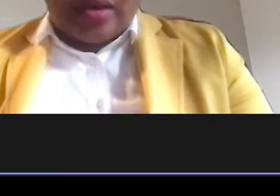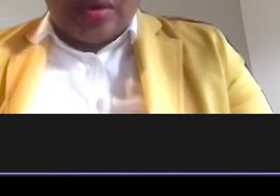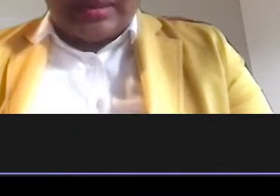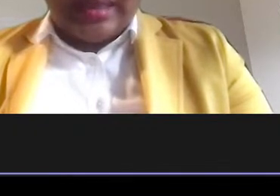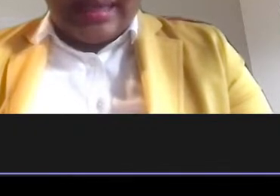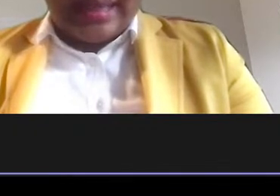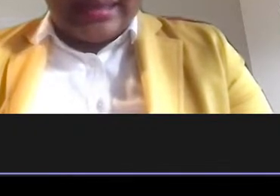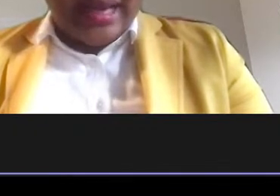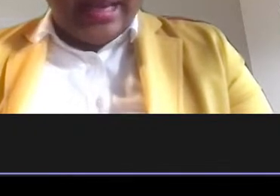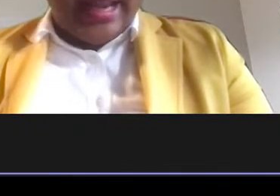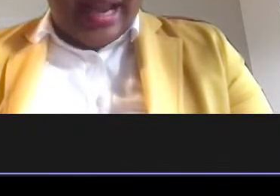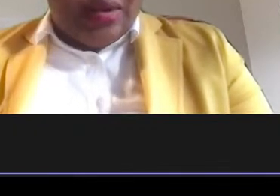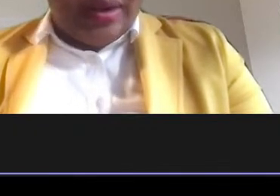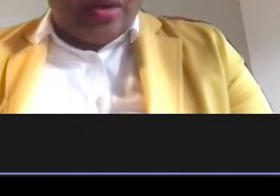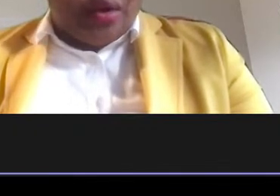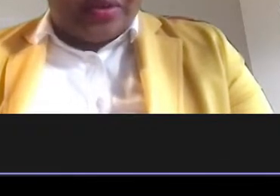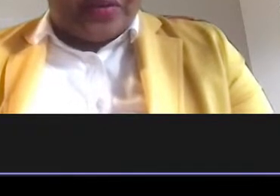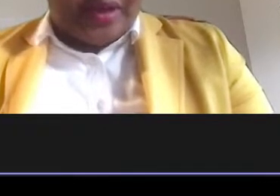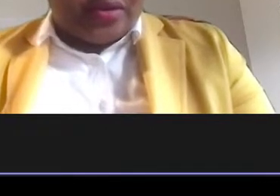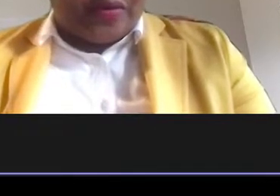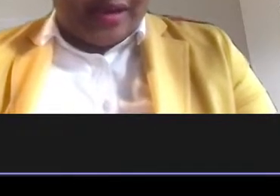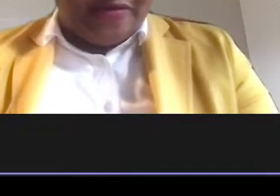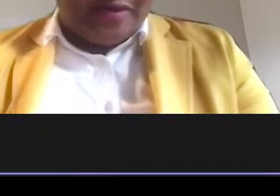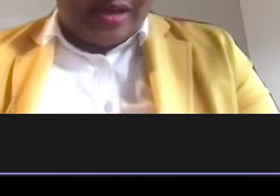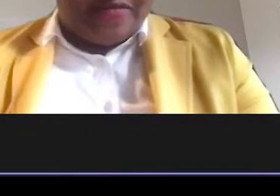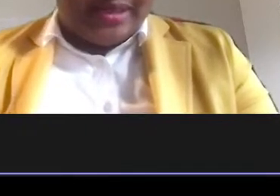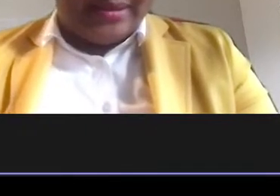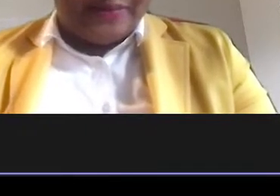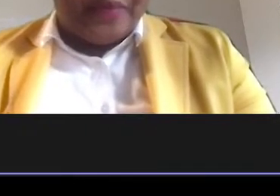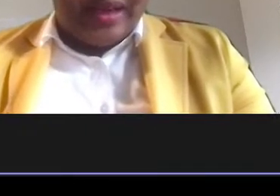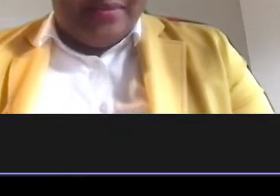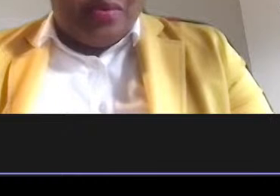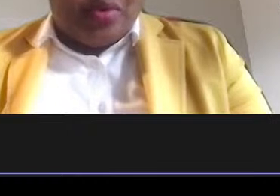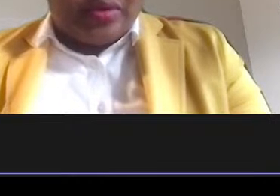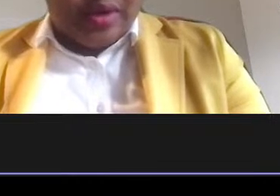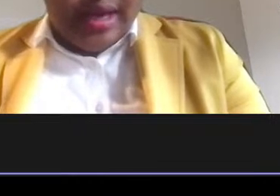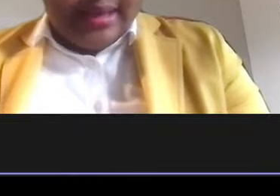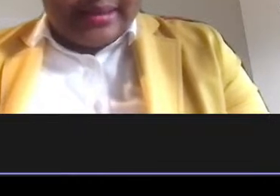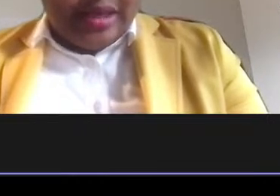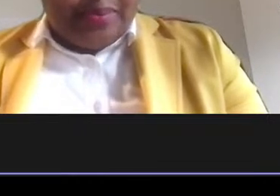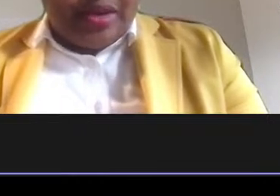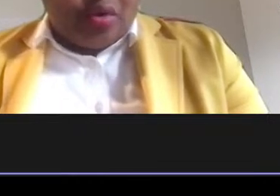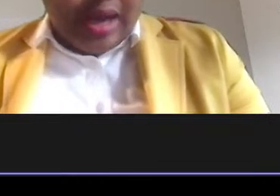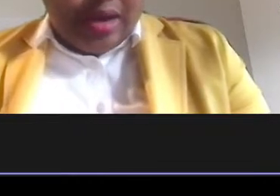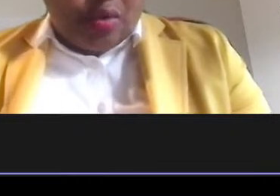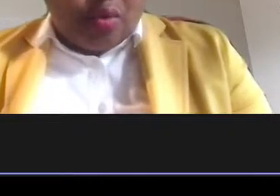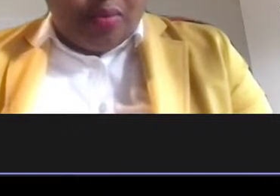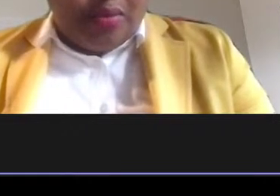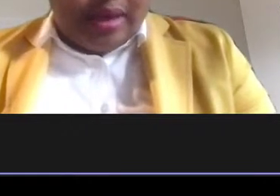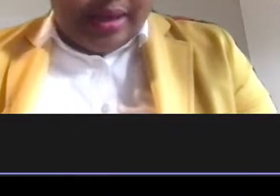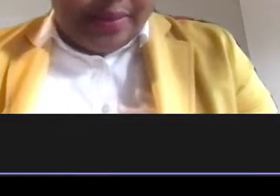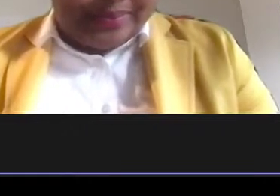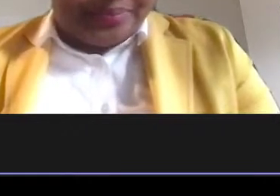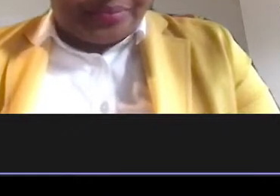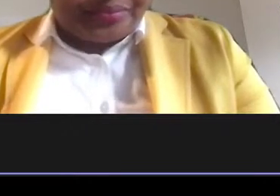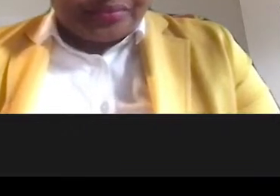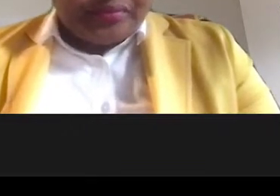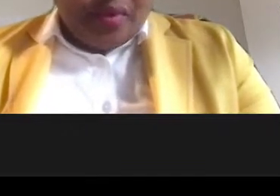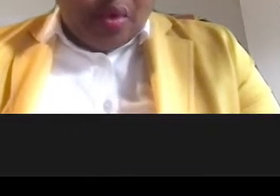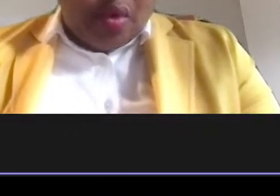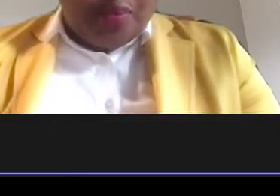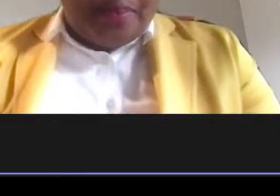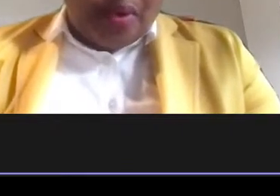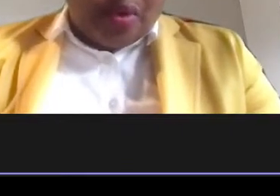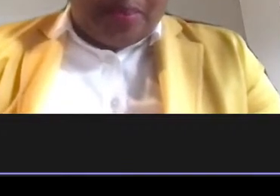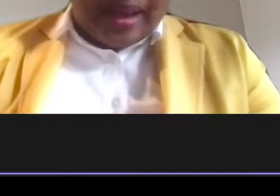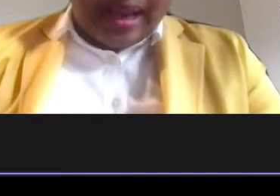system well coordinated now in all the spheres of government? Lemibuzo, siyiphendula